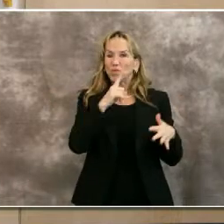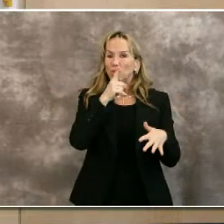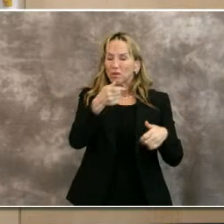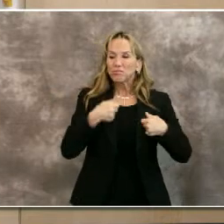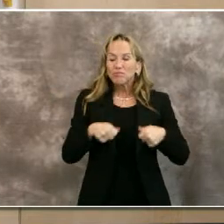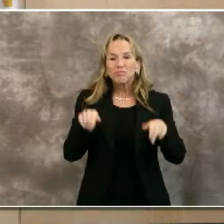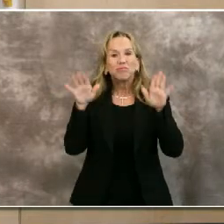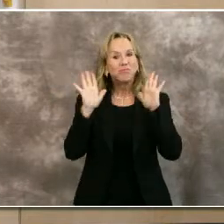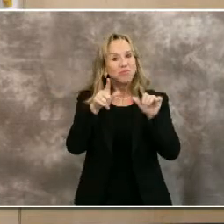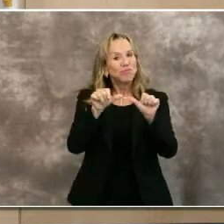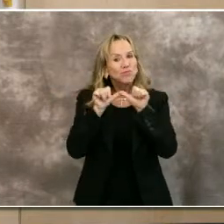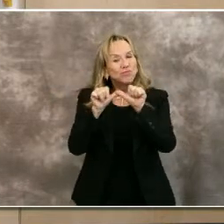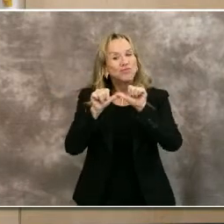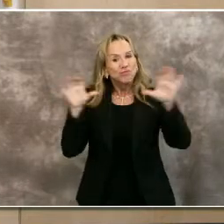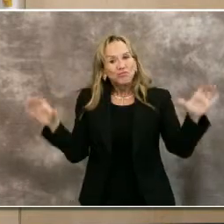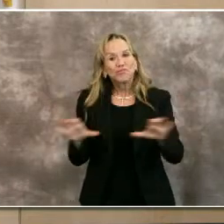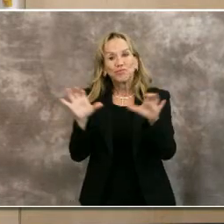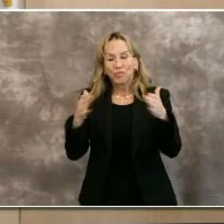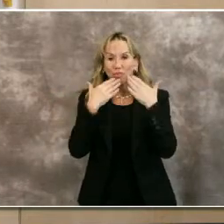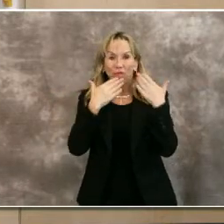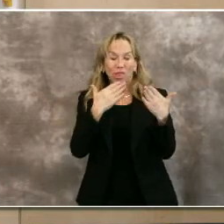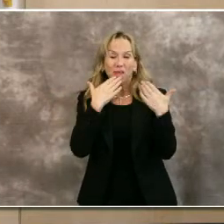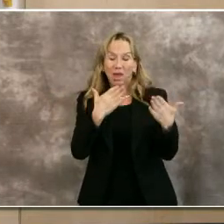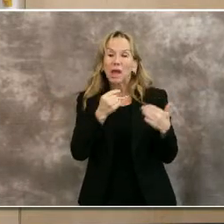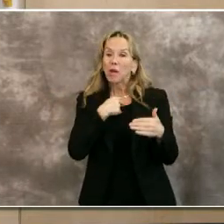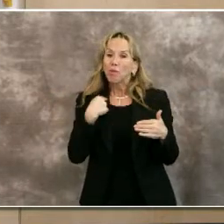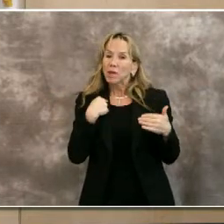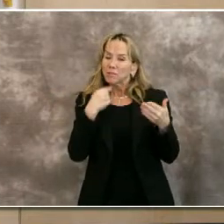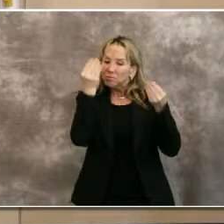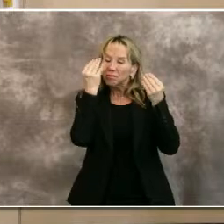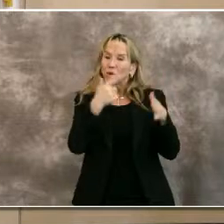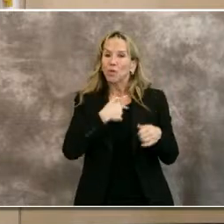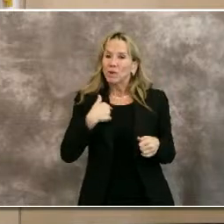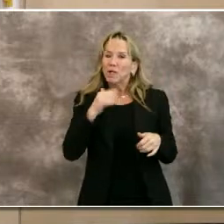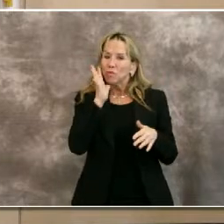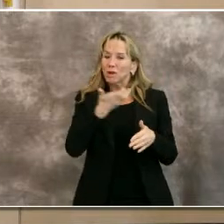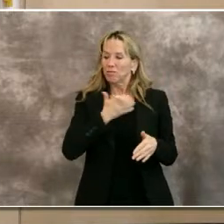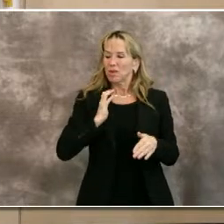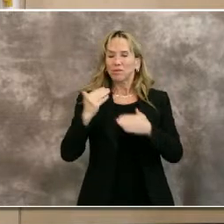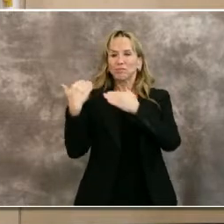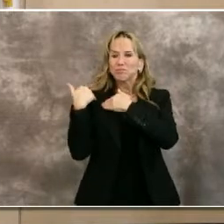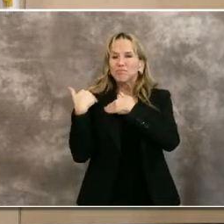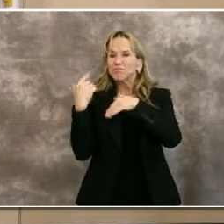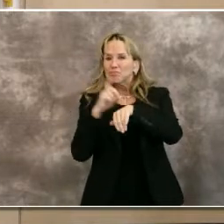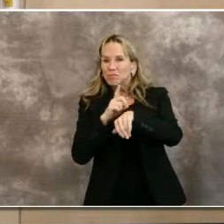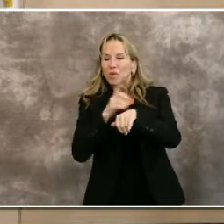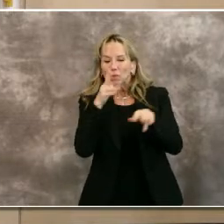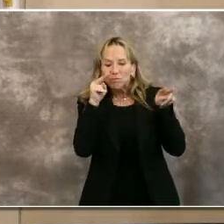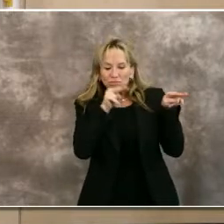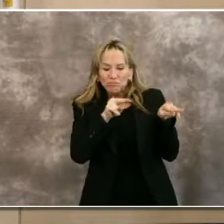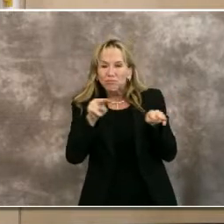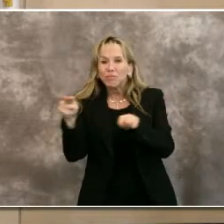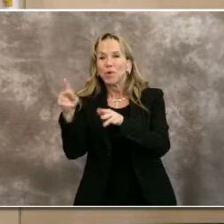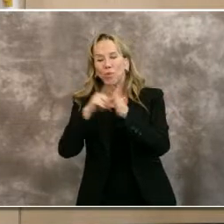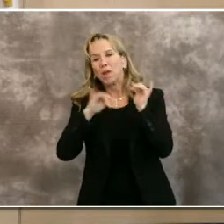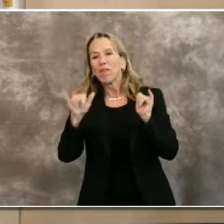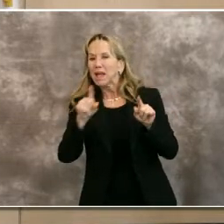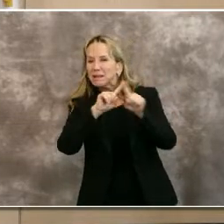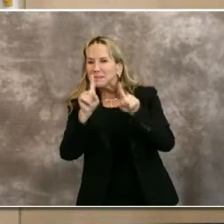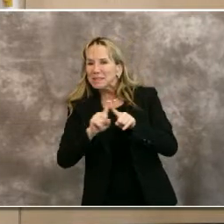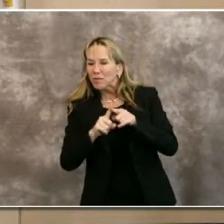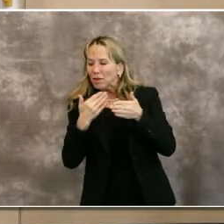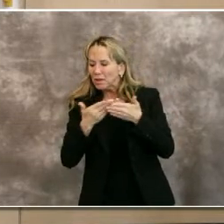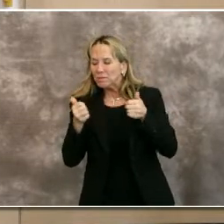done and will continue to do, and we will keep a close look at the 13